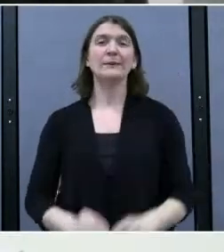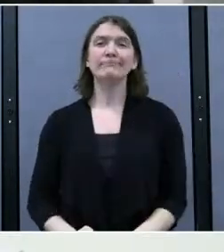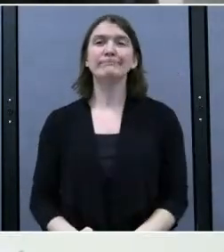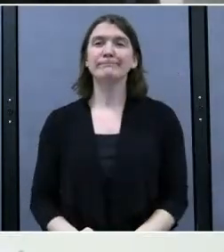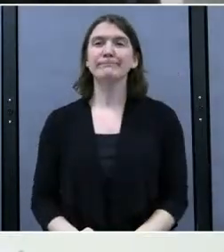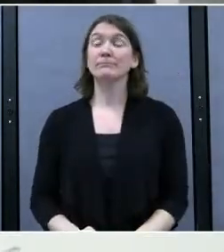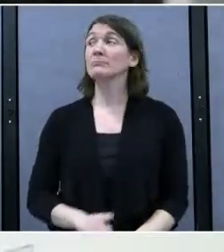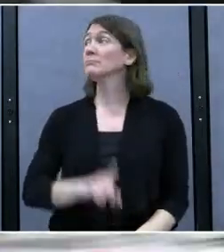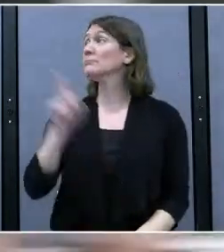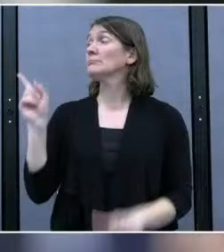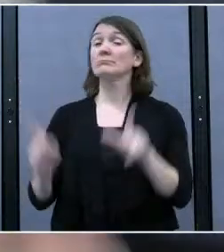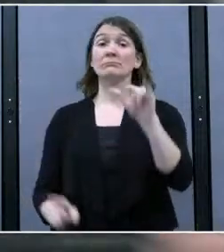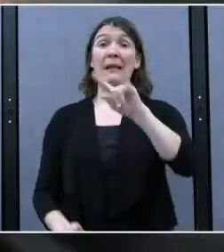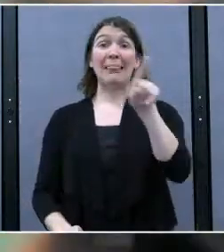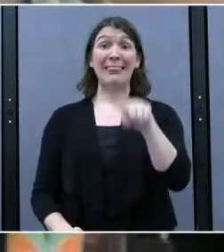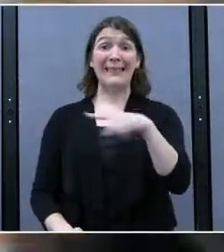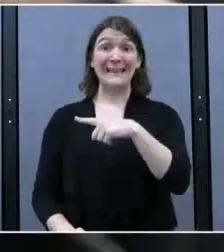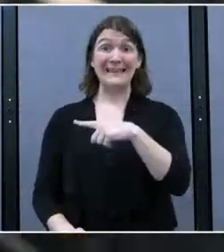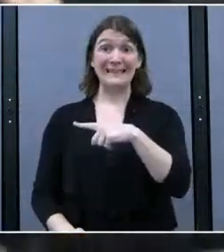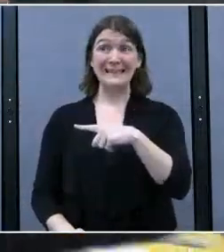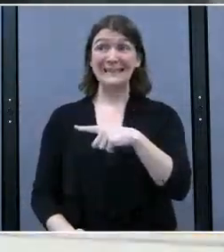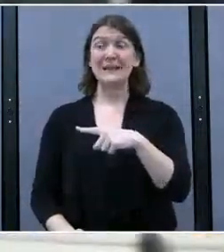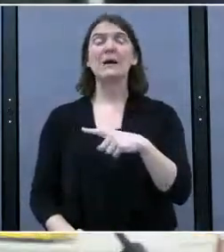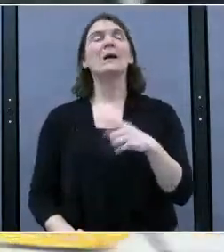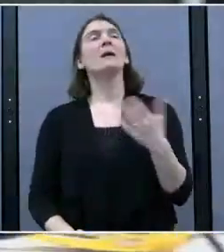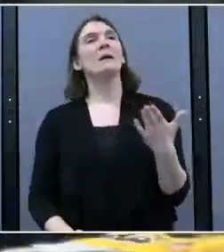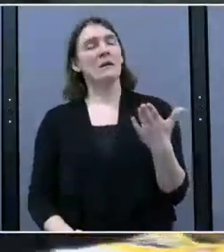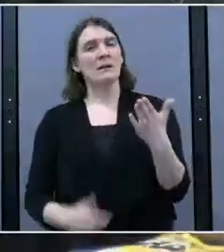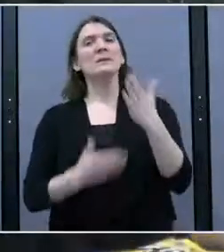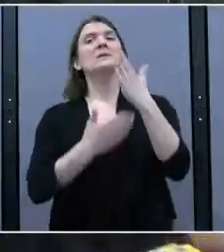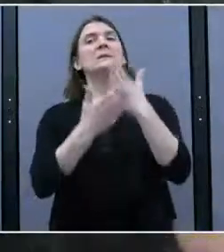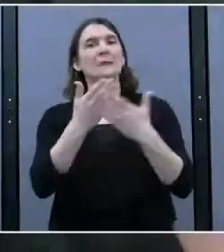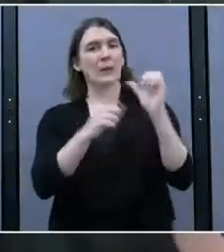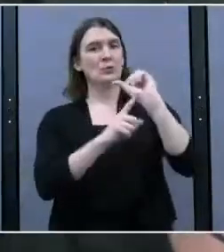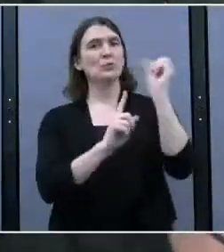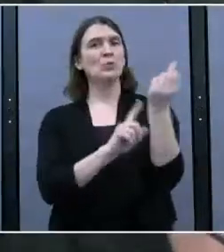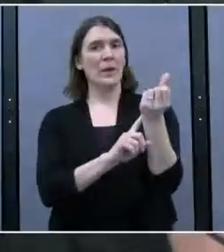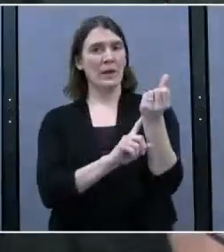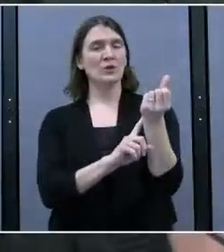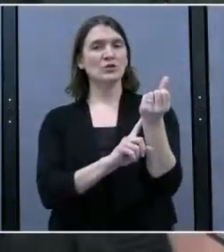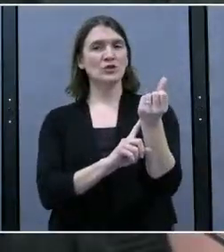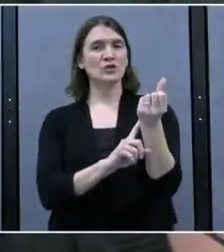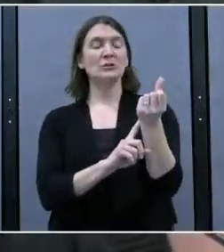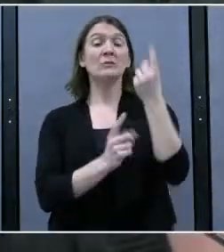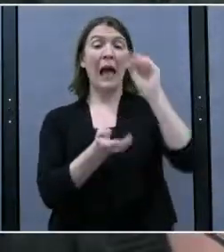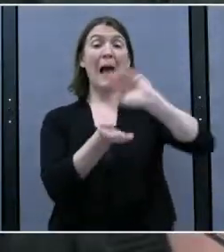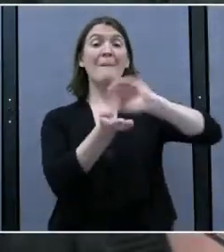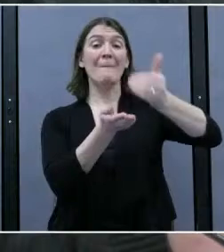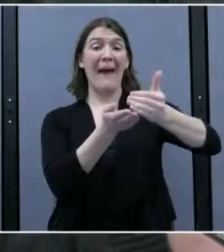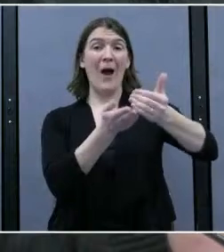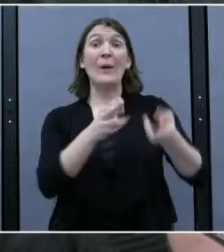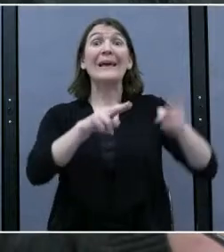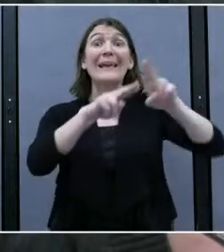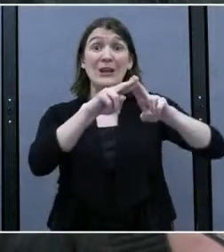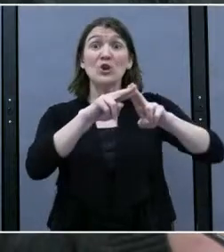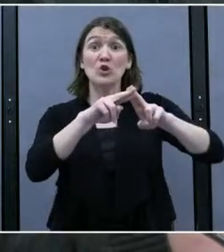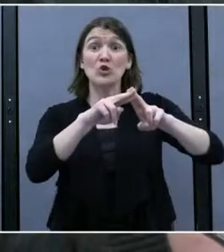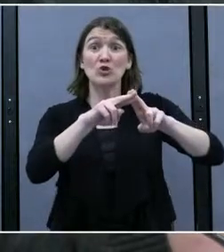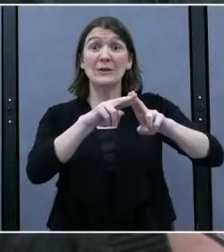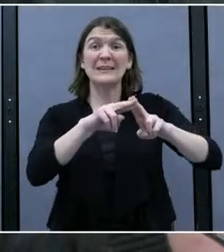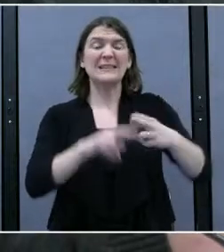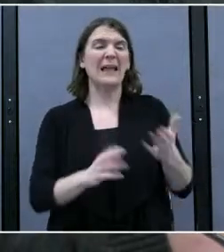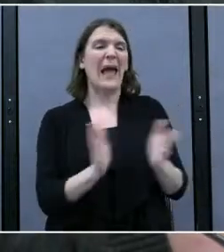you. I think we've had instances where the amount was raised by a